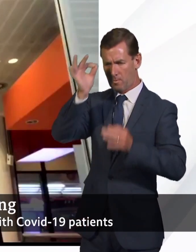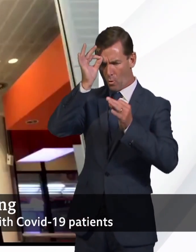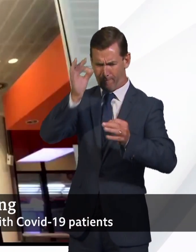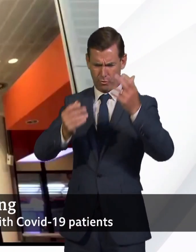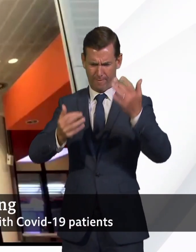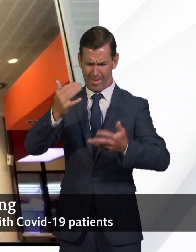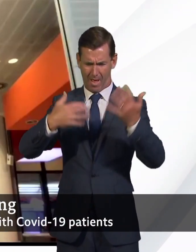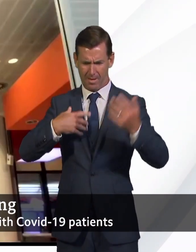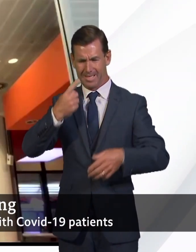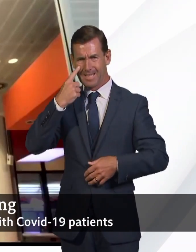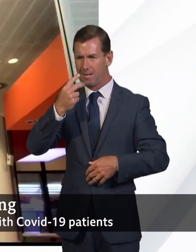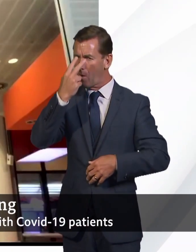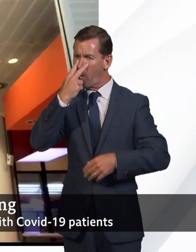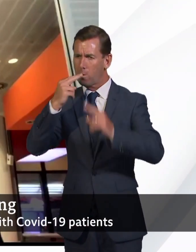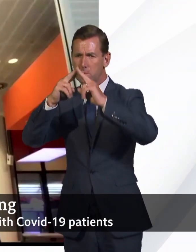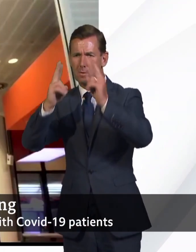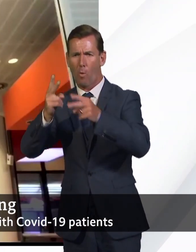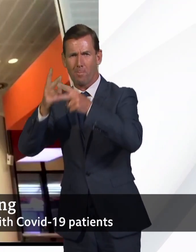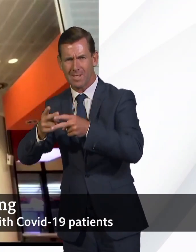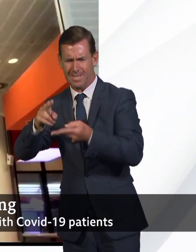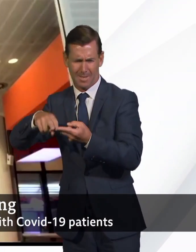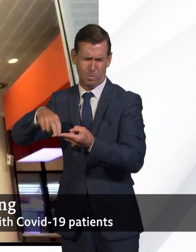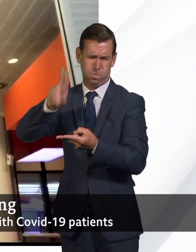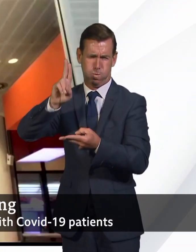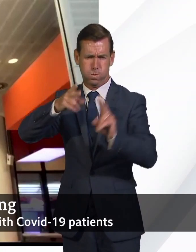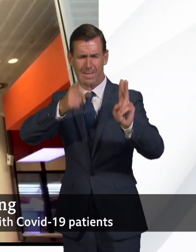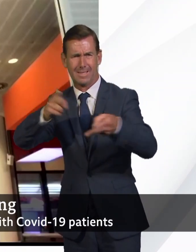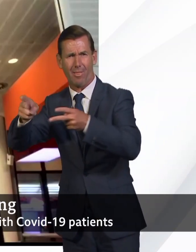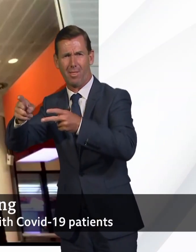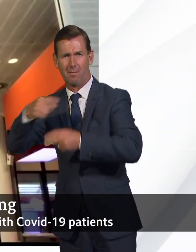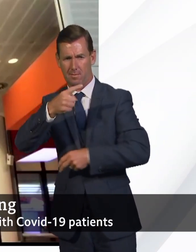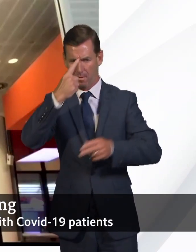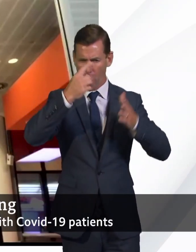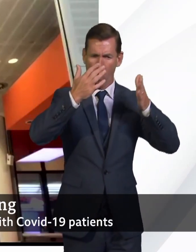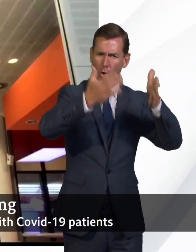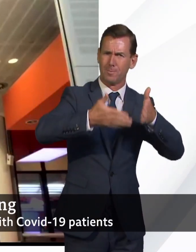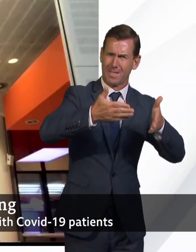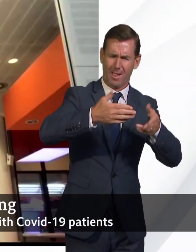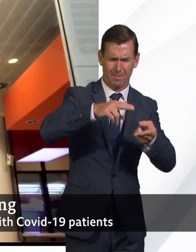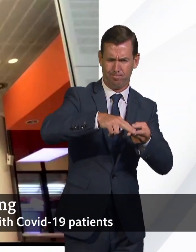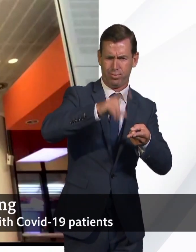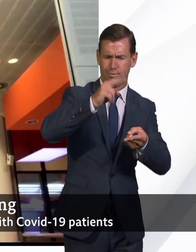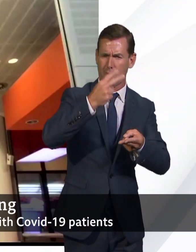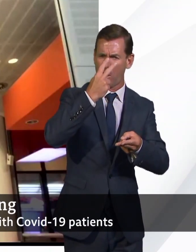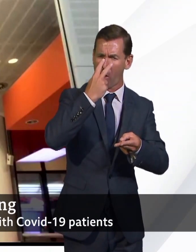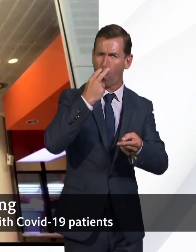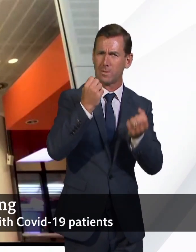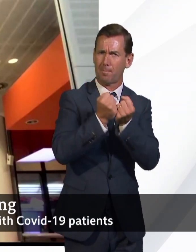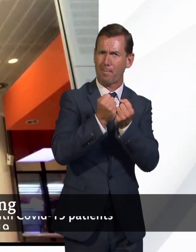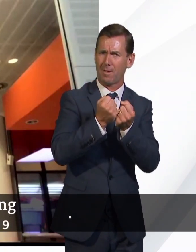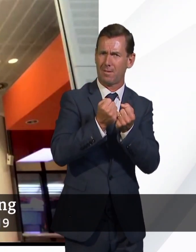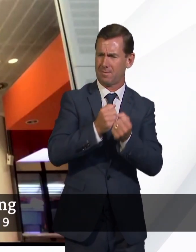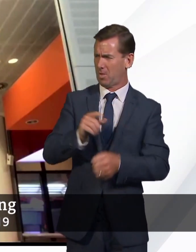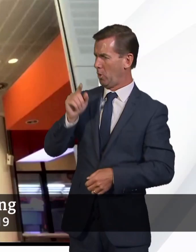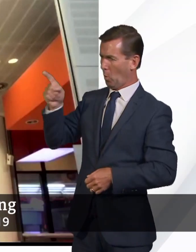deaths in care homes and also in hospitals of care home residents. The measures you've introduced today, aren't